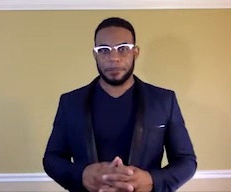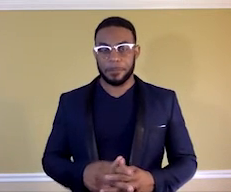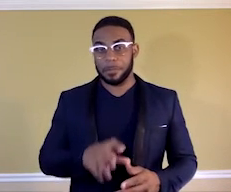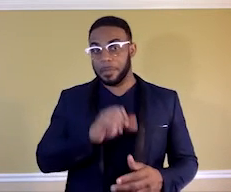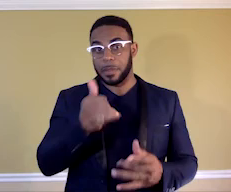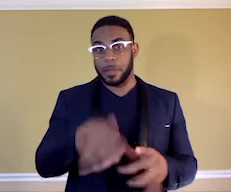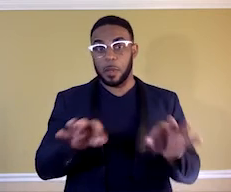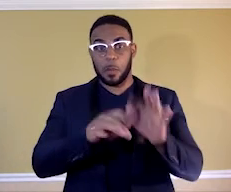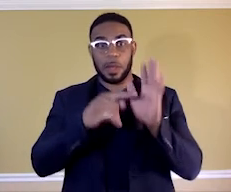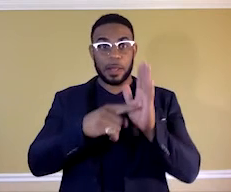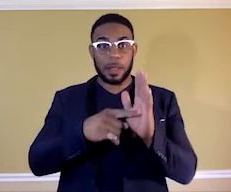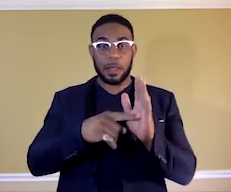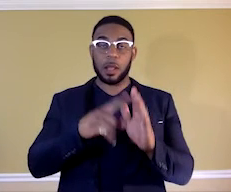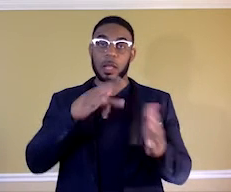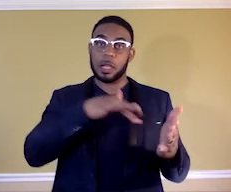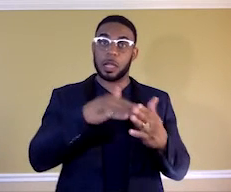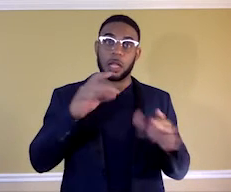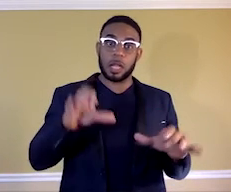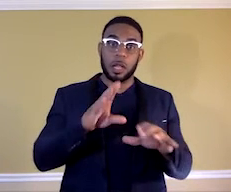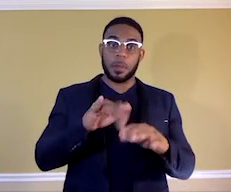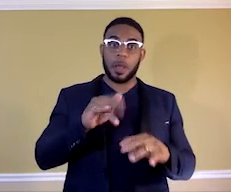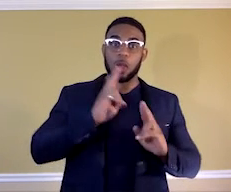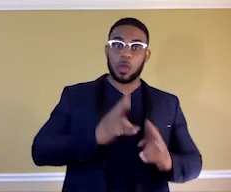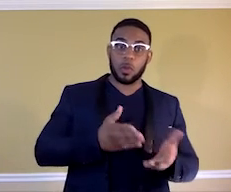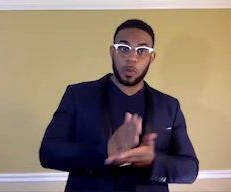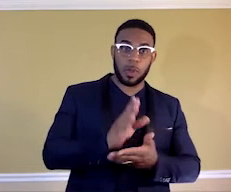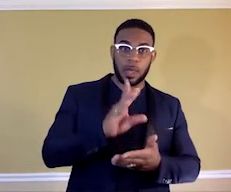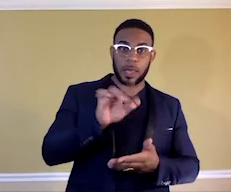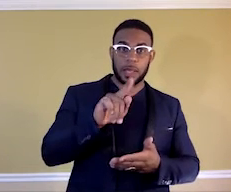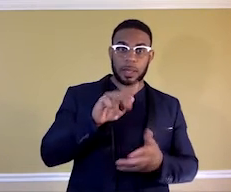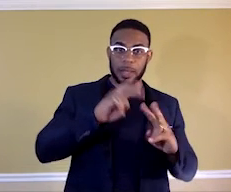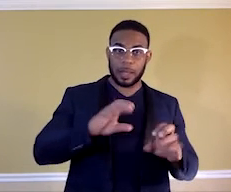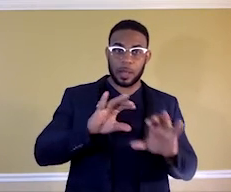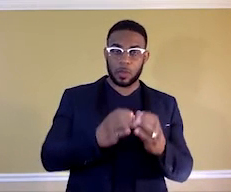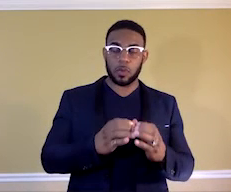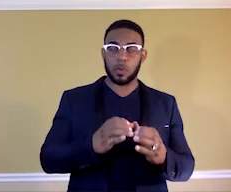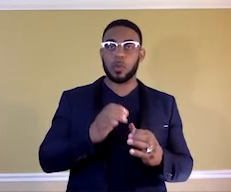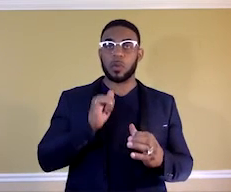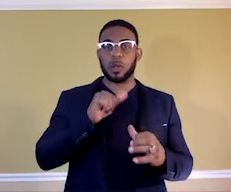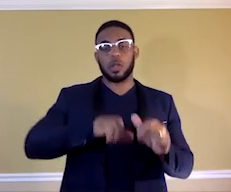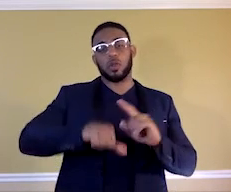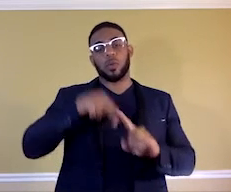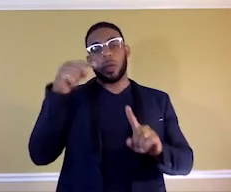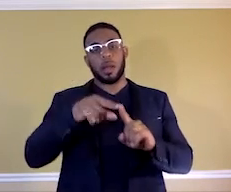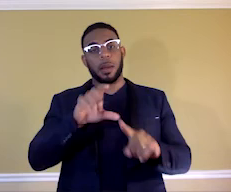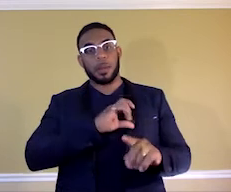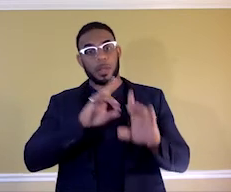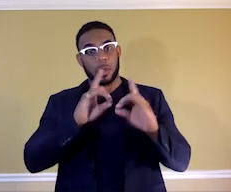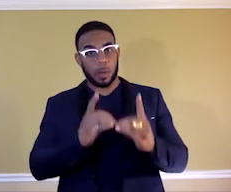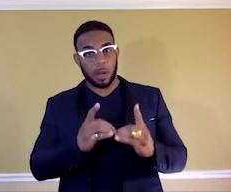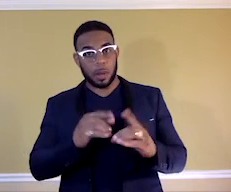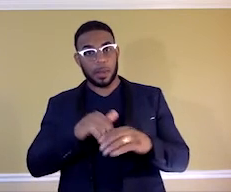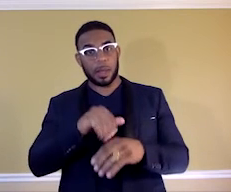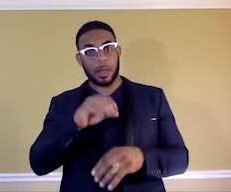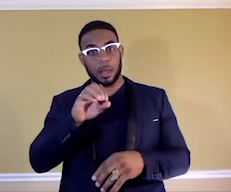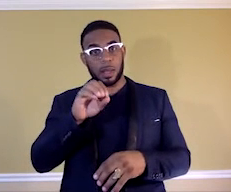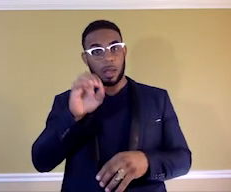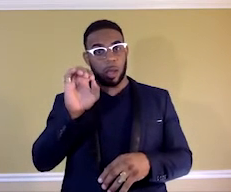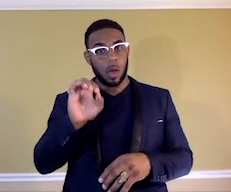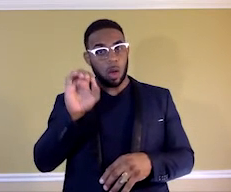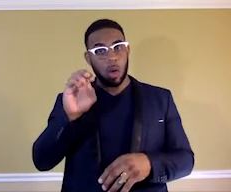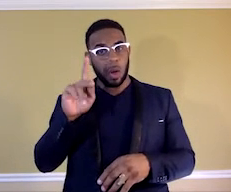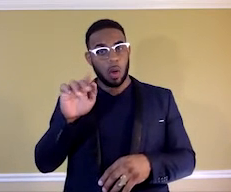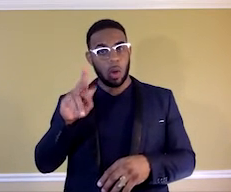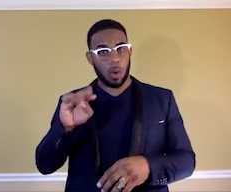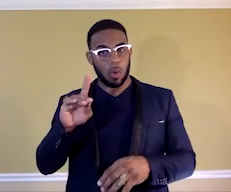Another important example was a study conducted by the Human Rights Data Analysis Group, which surrounded police departments in the Oakland area that